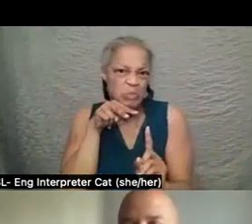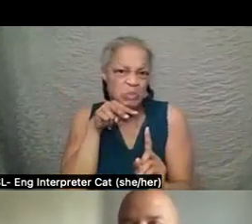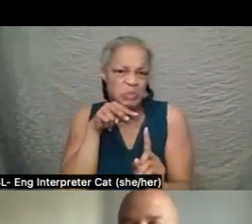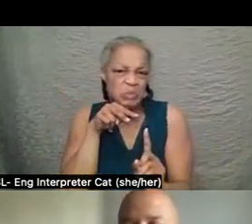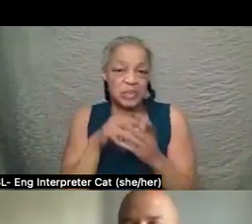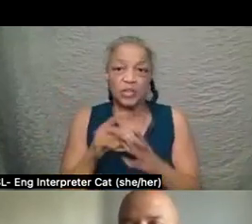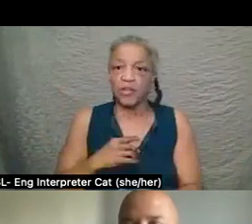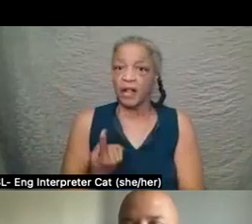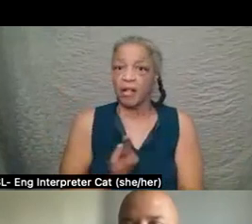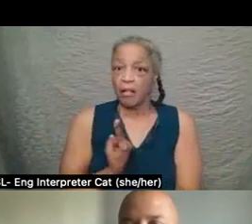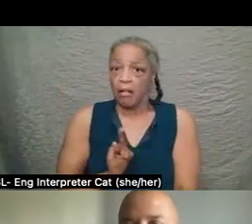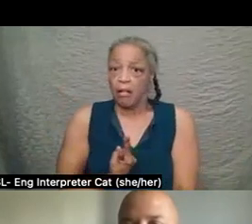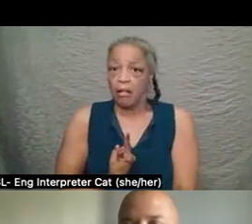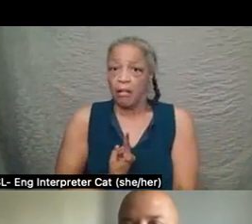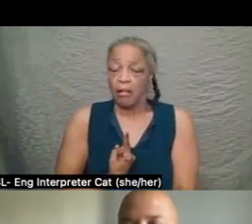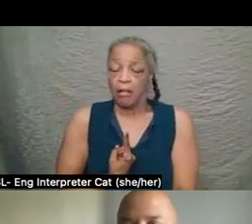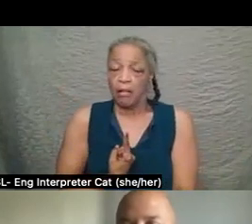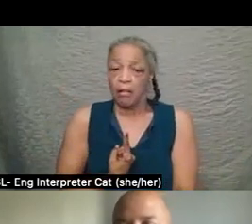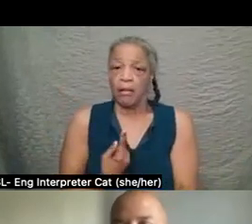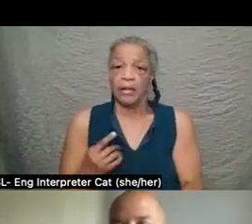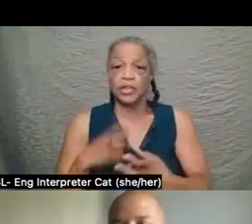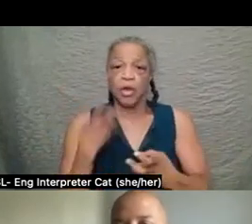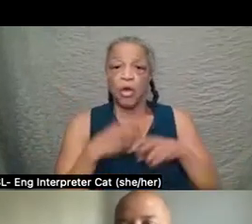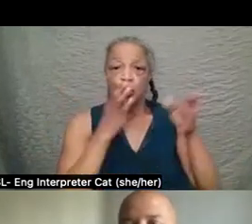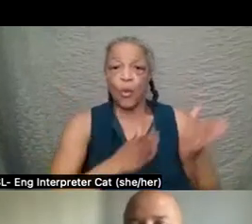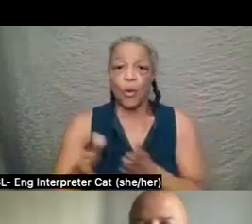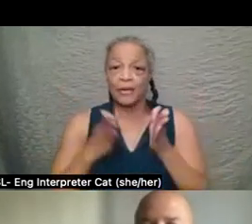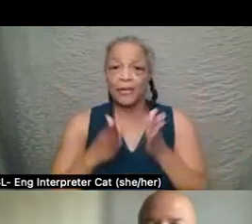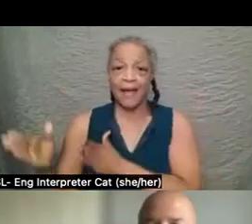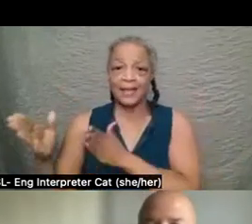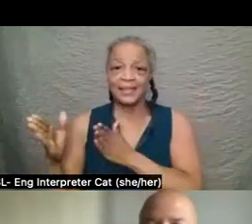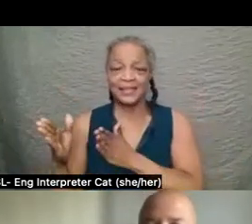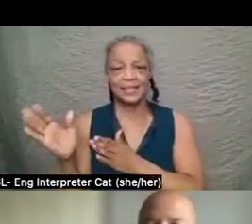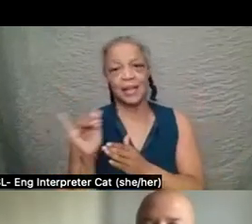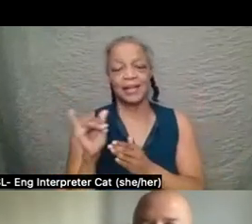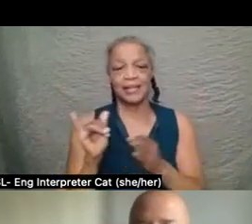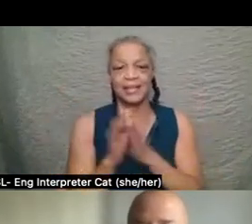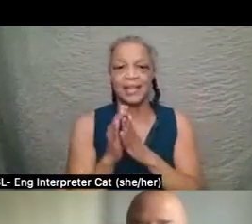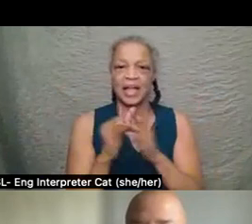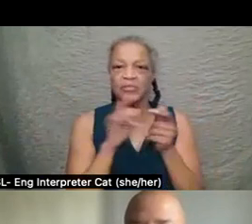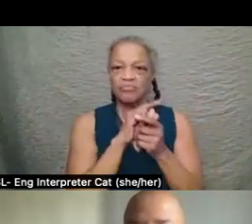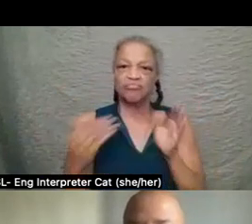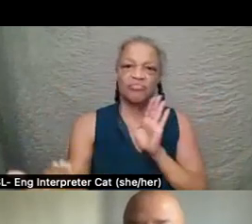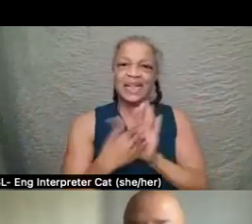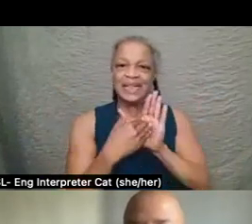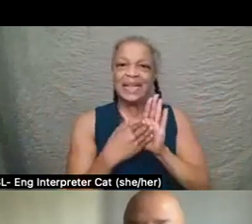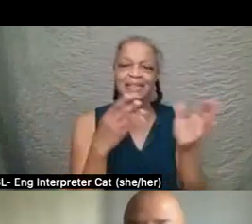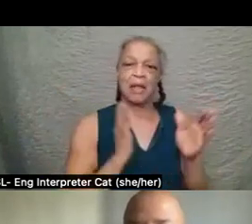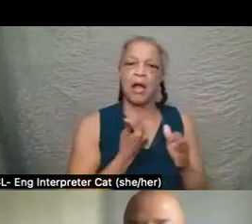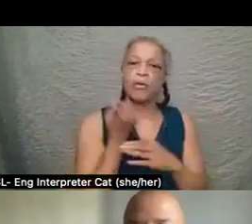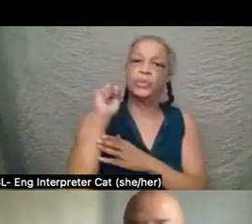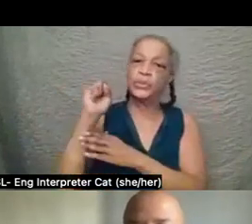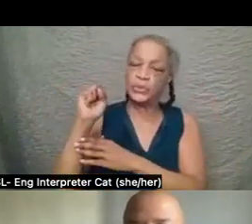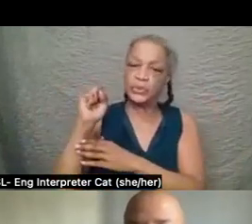isolating. And also, like, it's hard to organize. So it also functions as a counterinsurgency, you know what I'm saying? That's what I